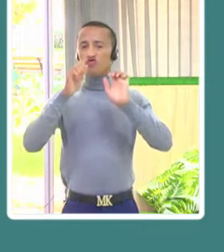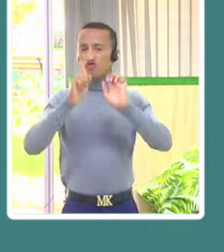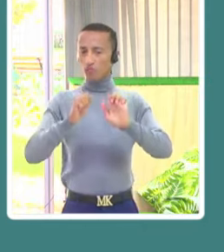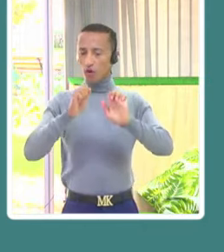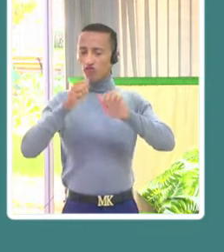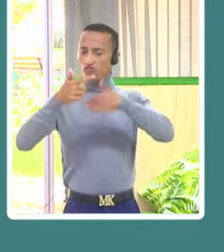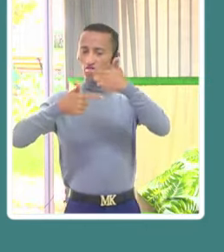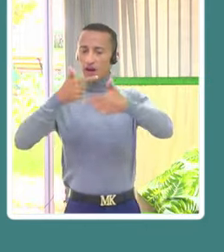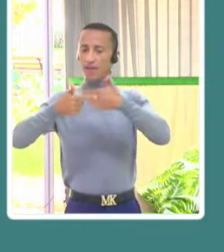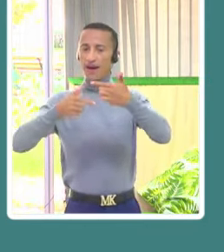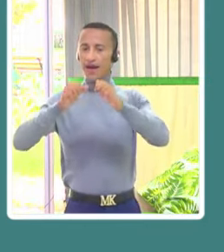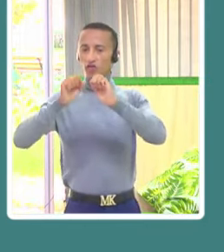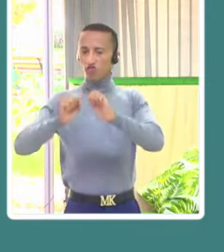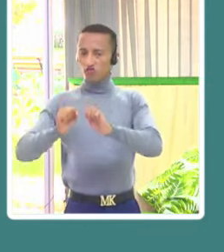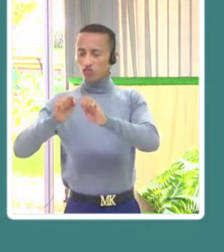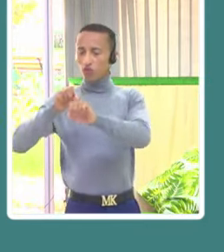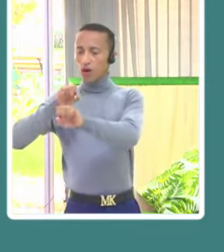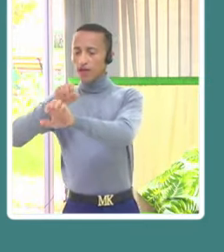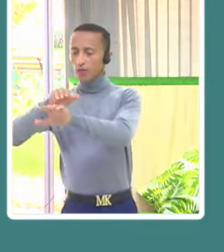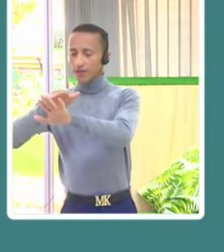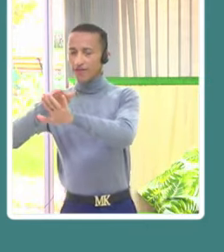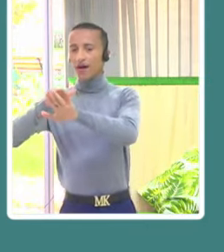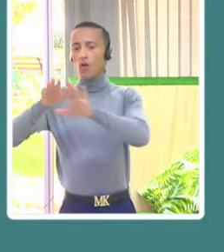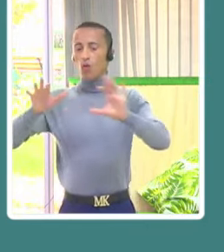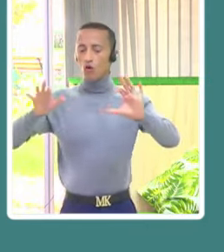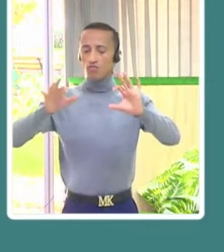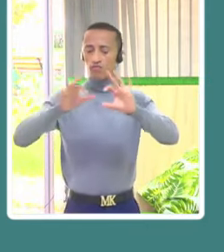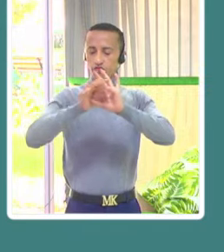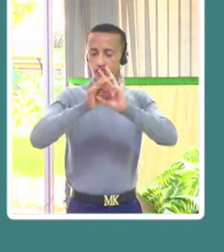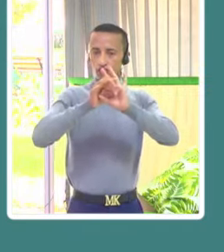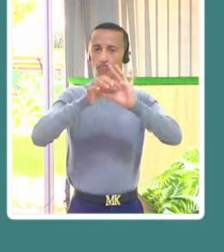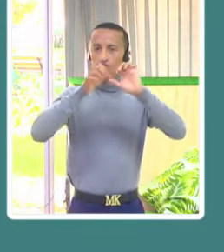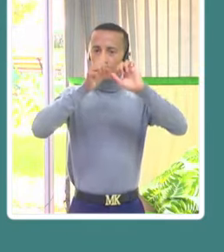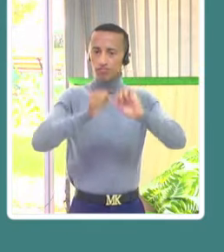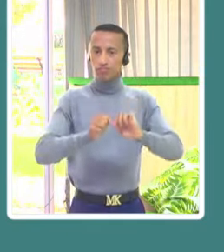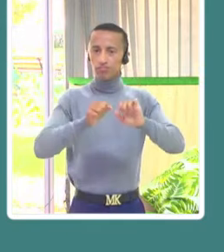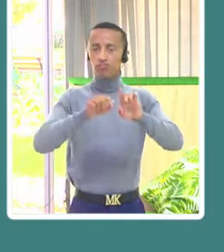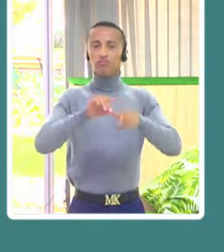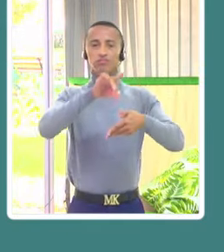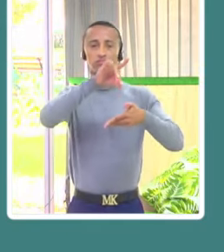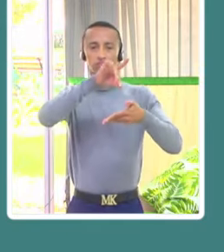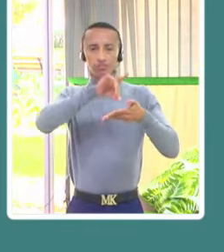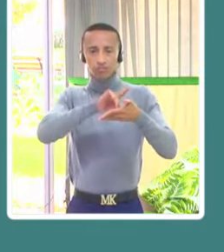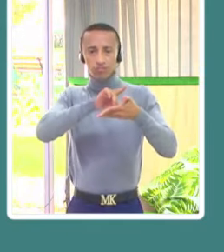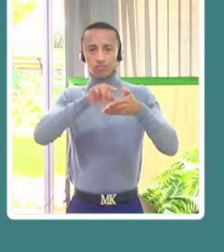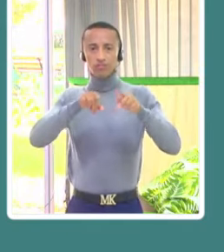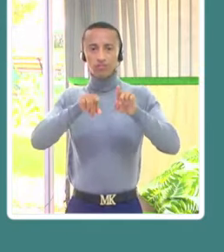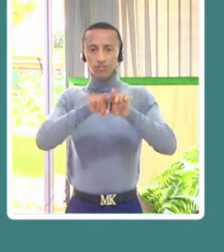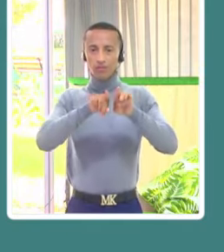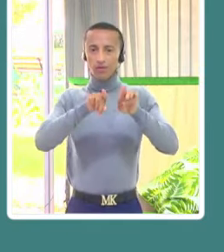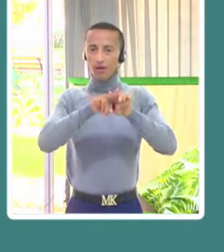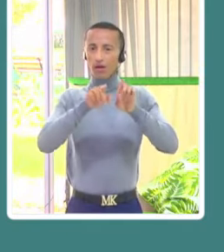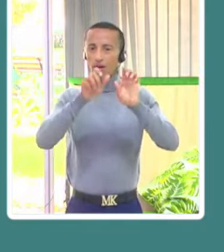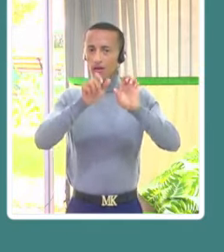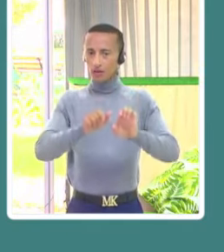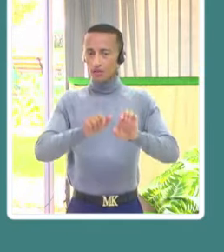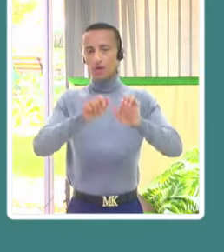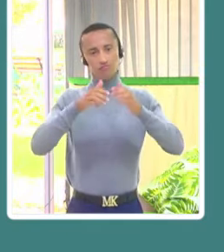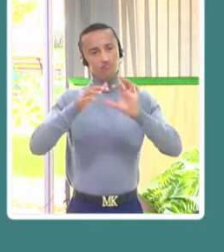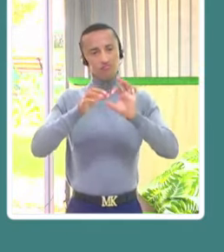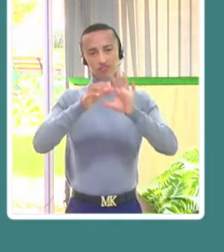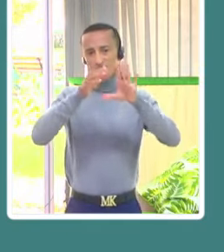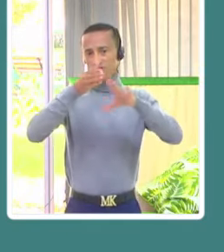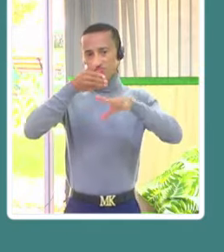So the transaction network then takes over on an open platform. That is what I would